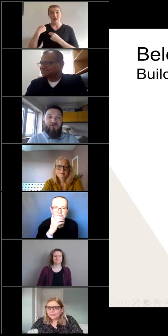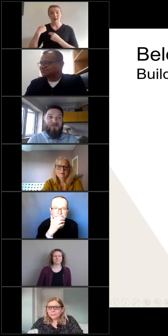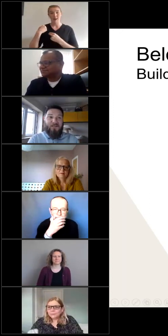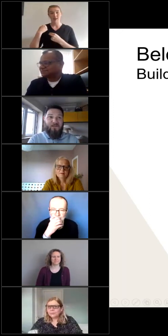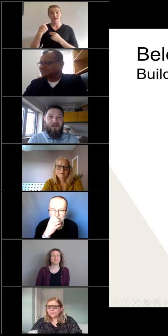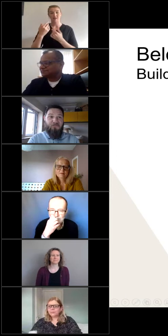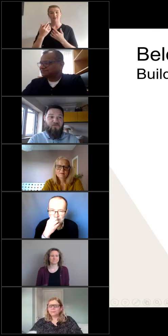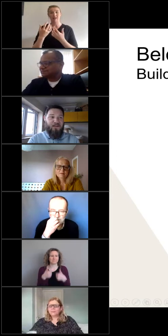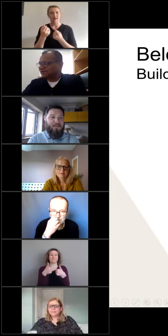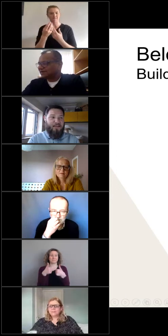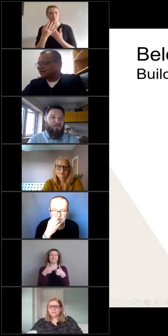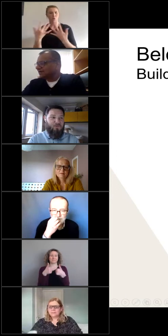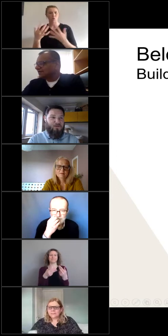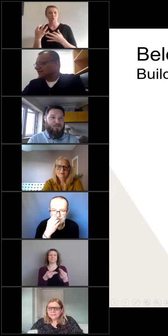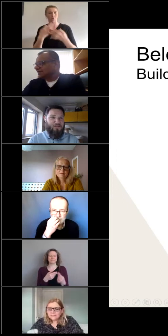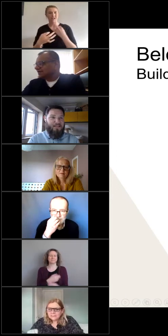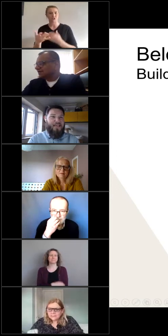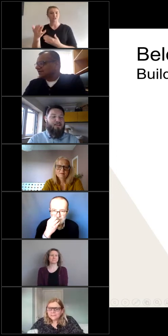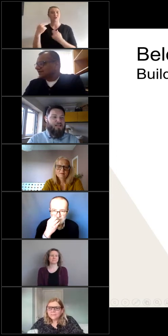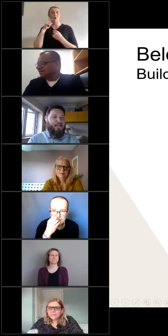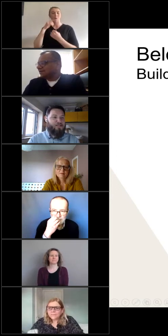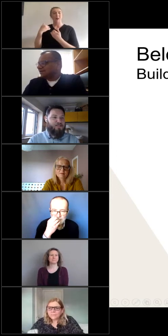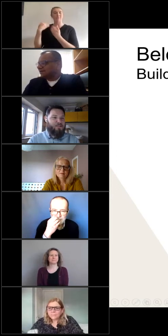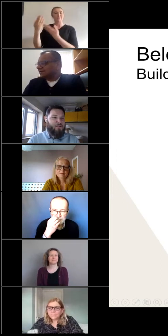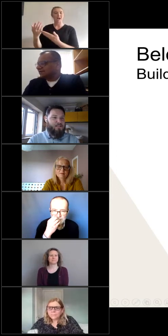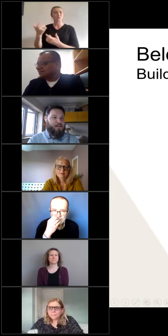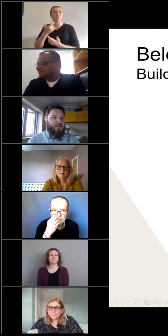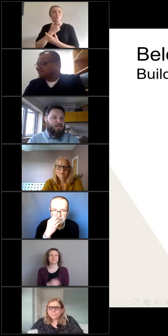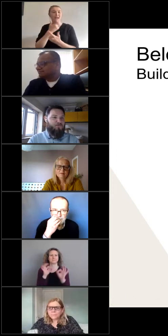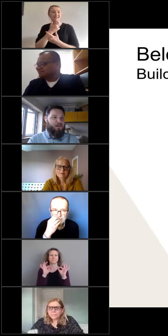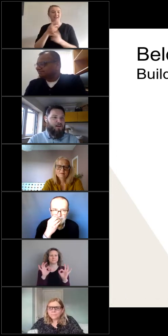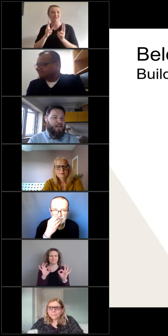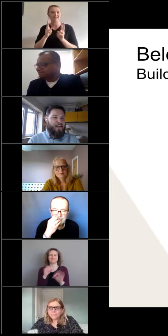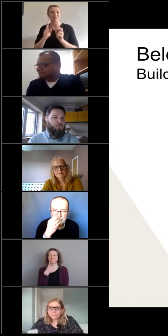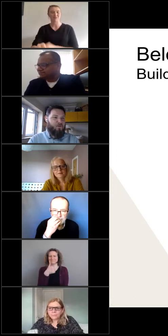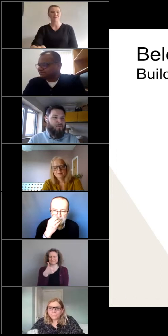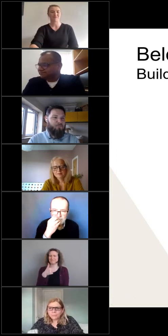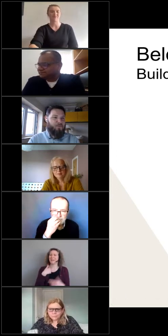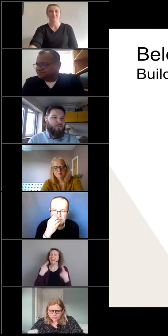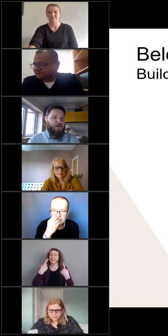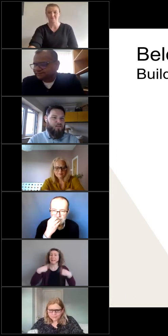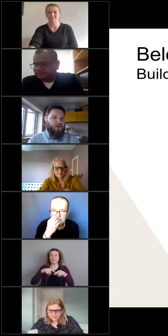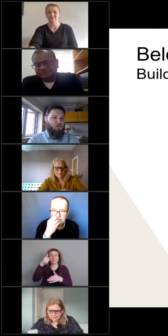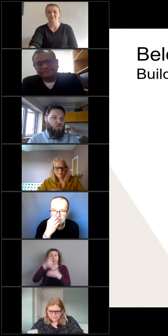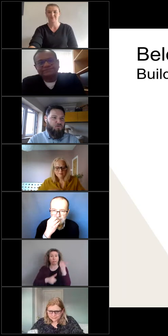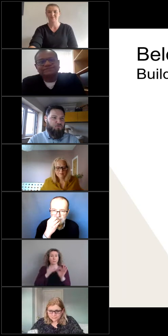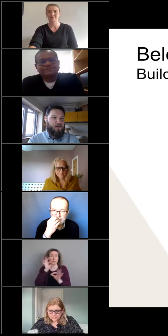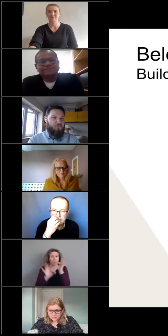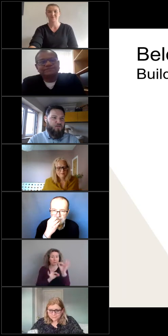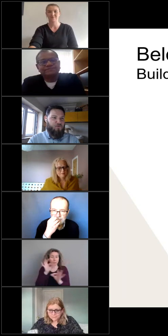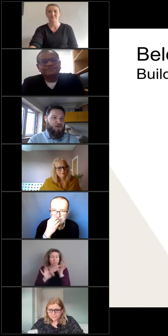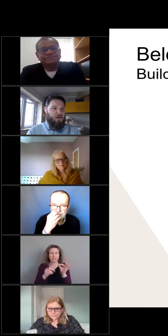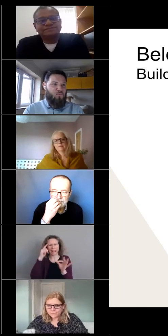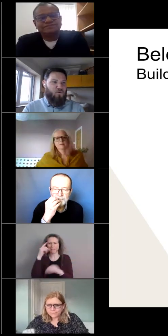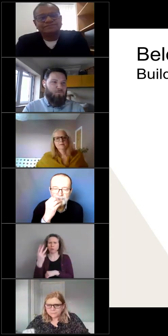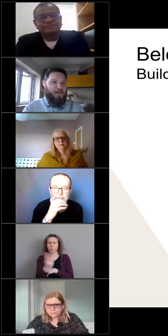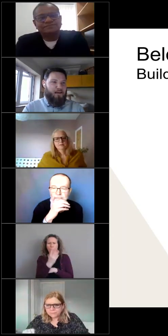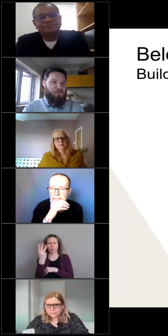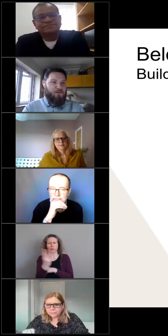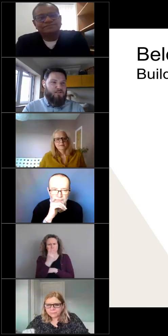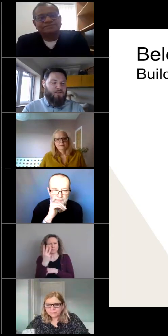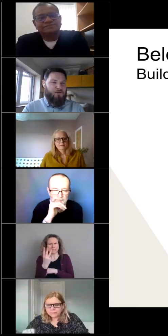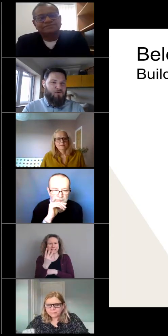the audience. There is still time if you'd like to get those questions in. So let's just dive in in with something that I think all three of you